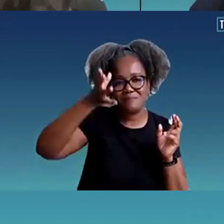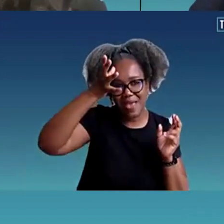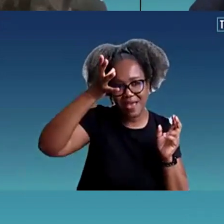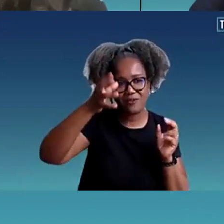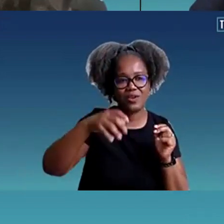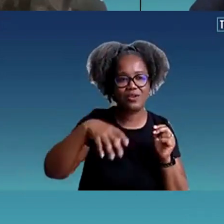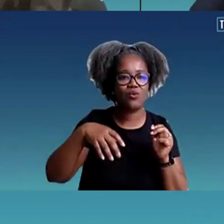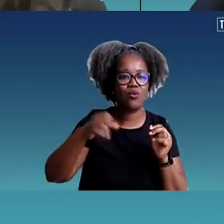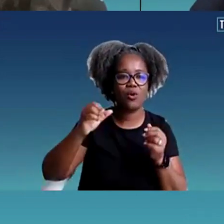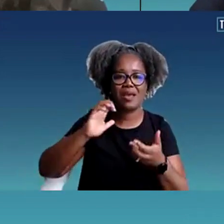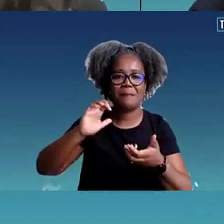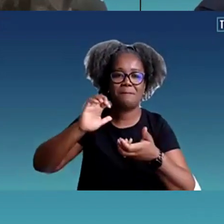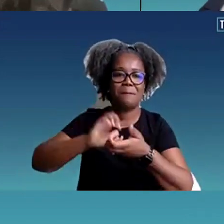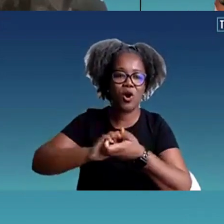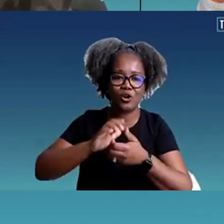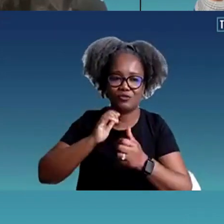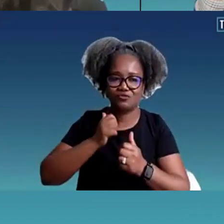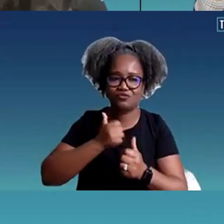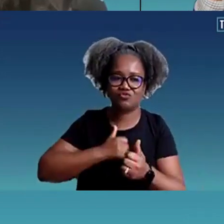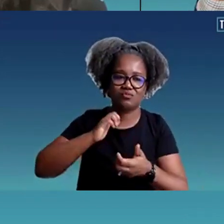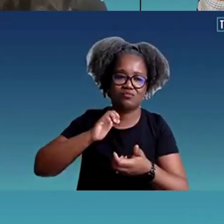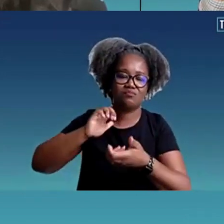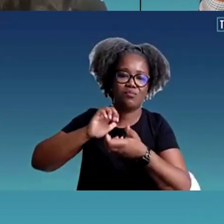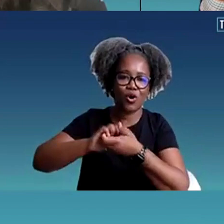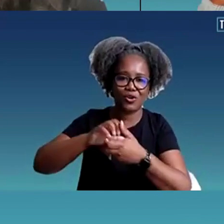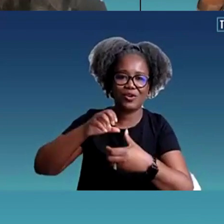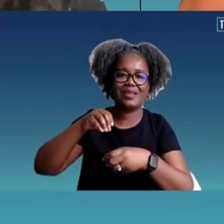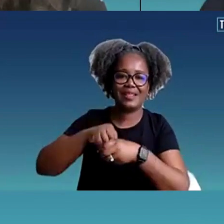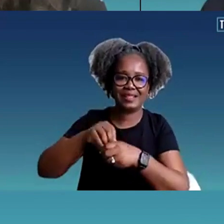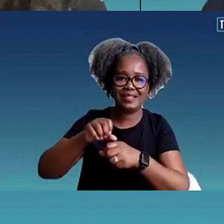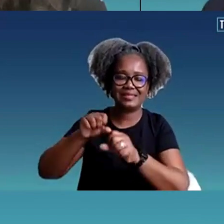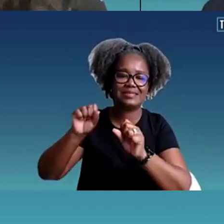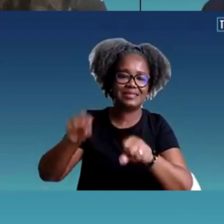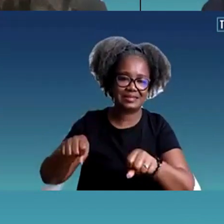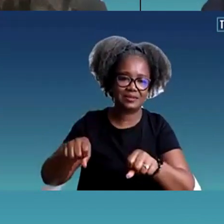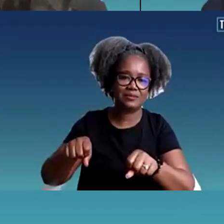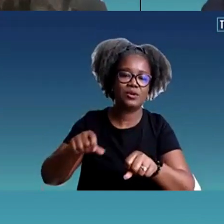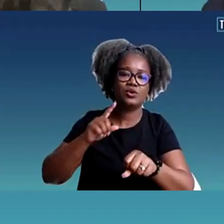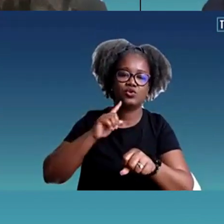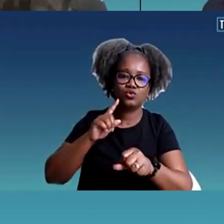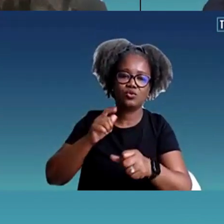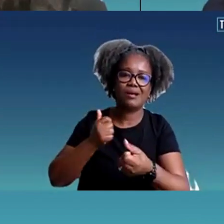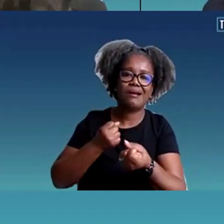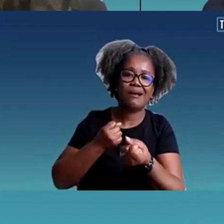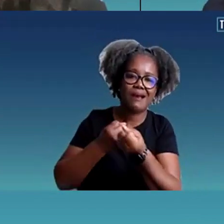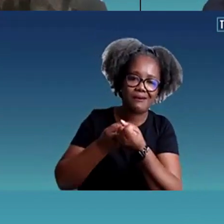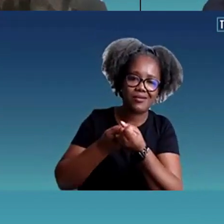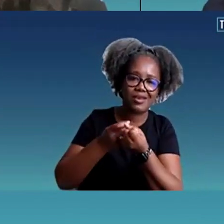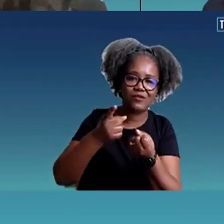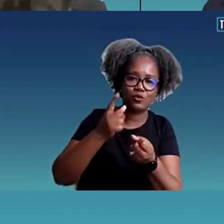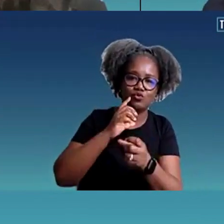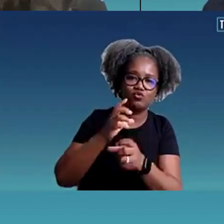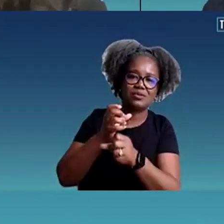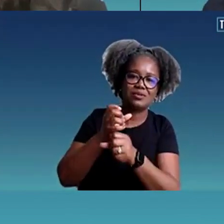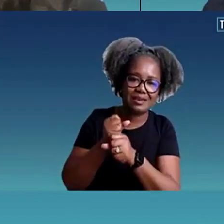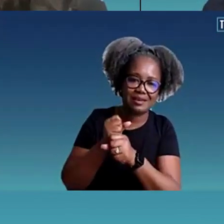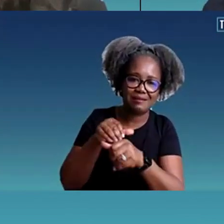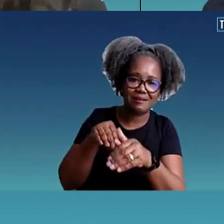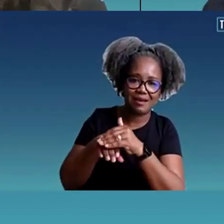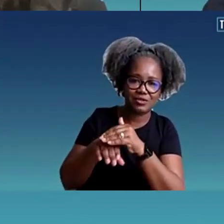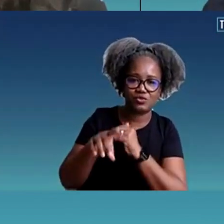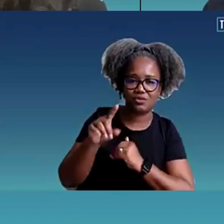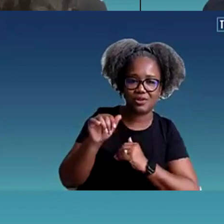you to get that data. And thankfully, as part of the ACCURE study, we were able to